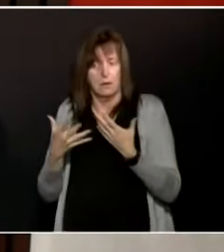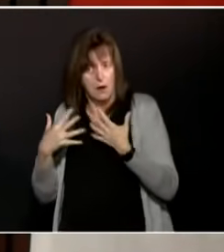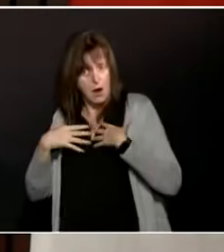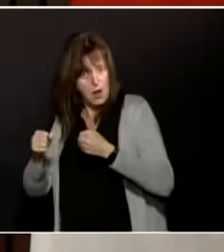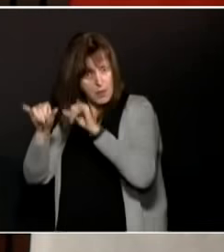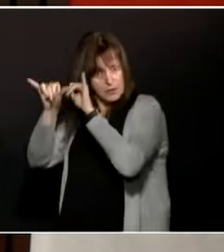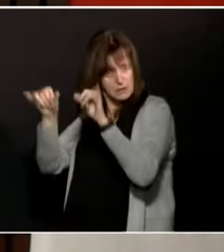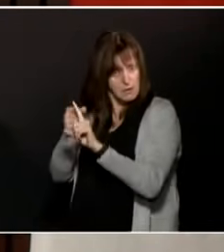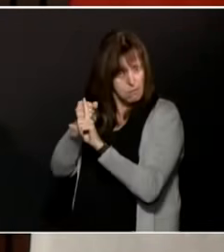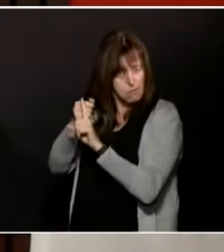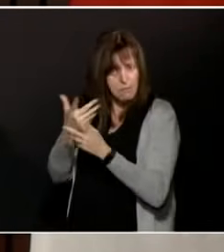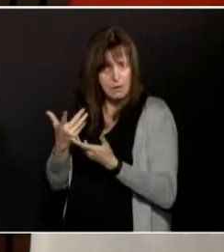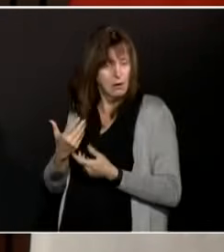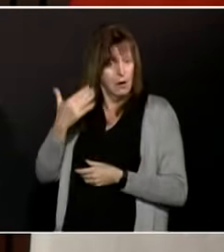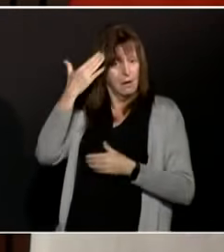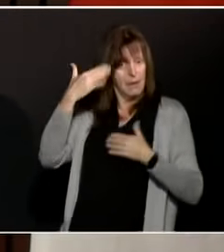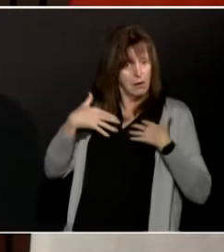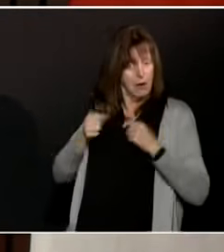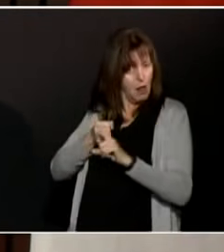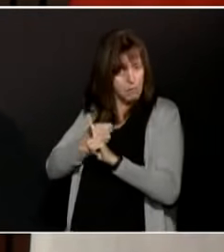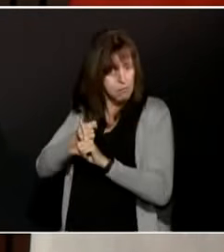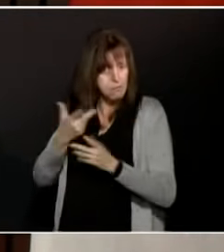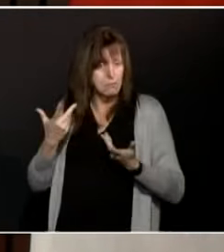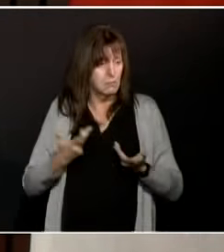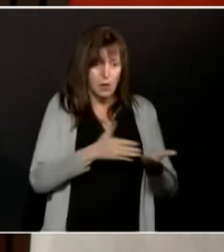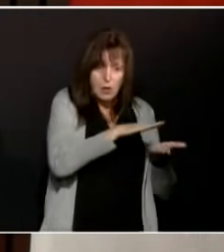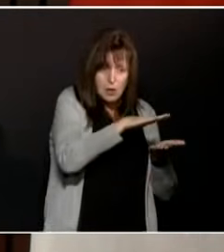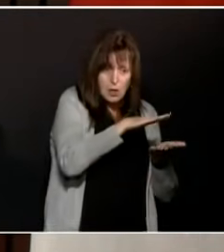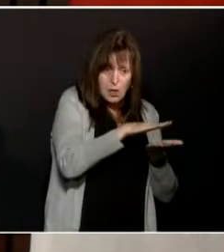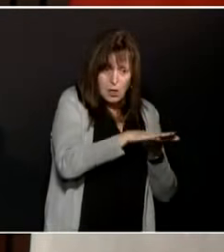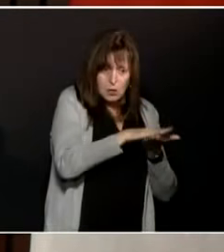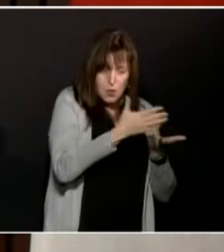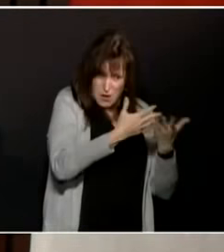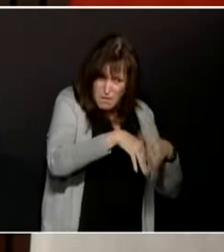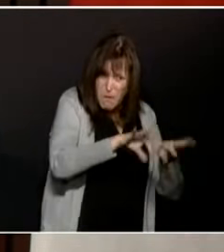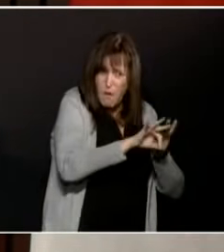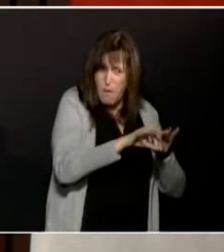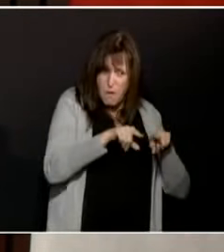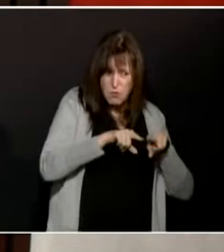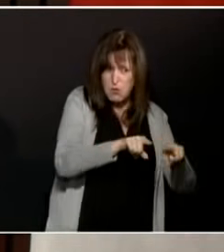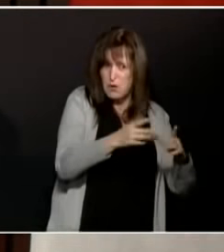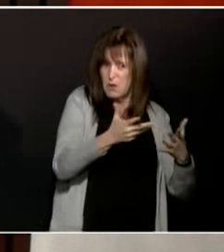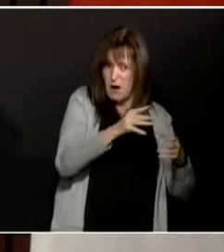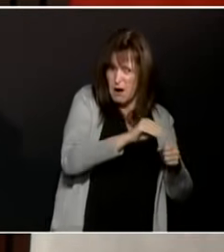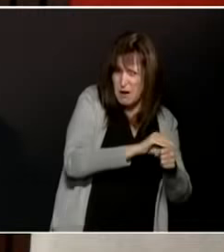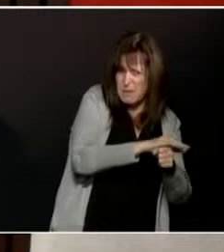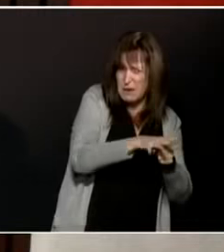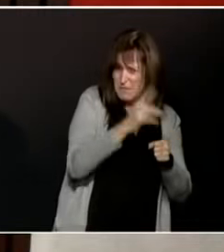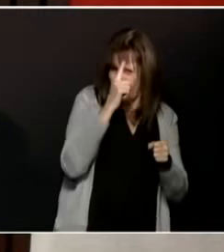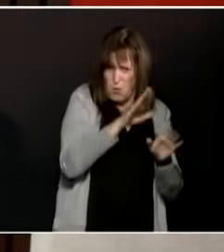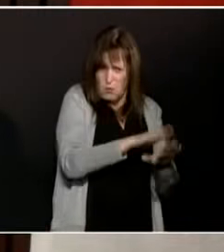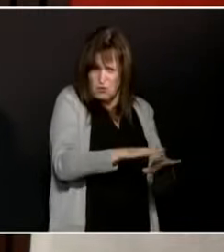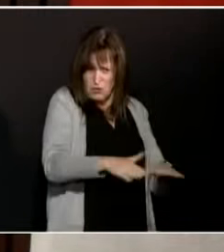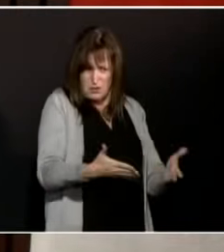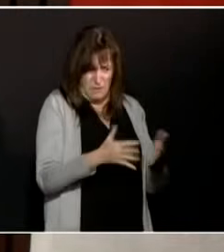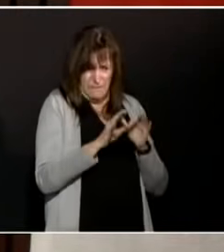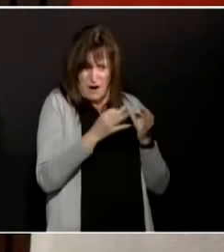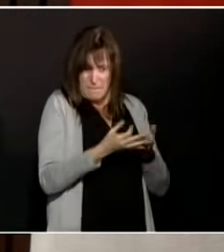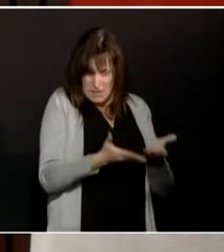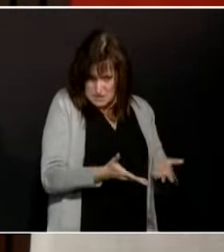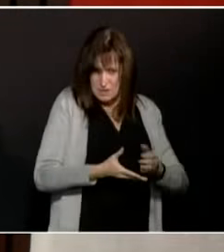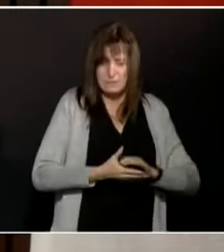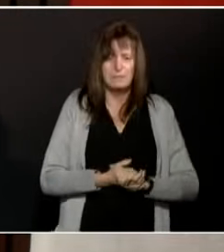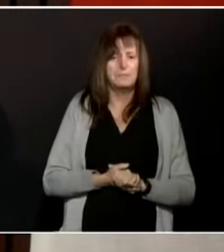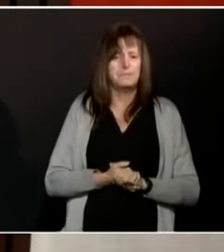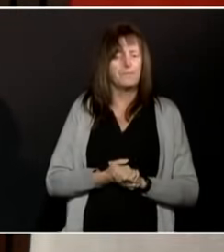mental health, and the importance of schooling, even during the pandemic, for children and families. This week, we will focus solely